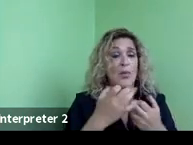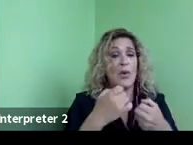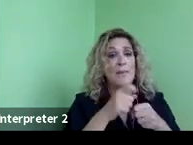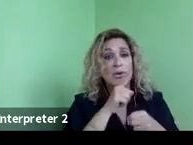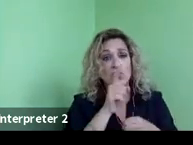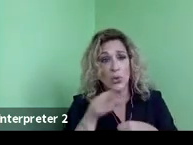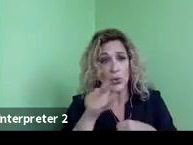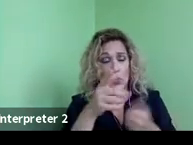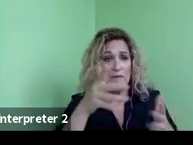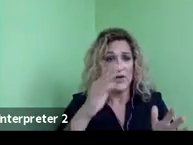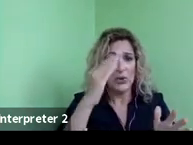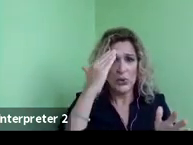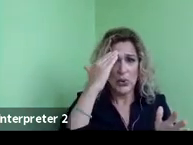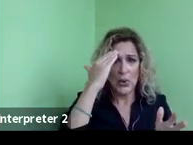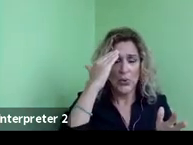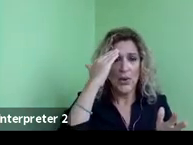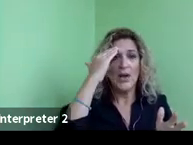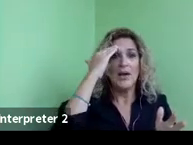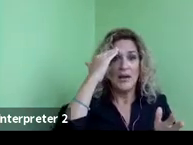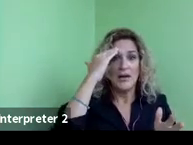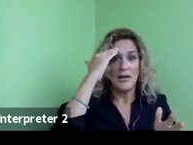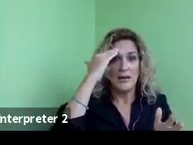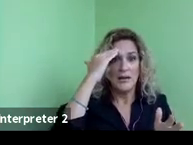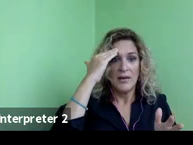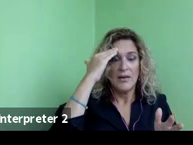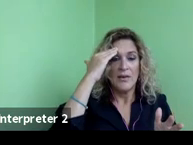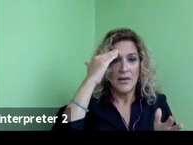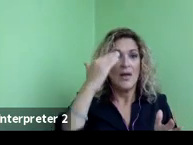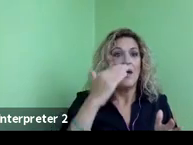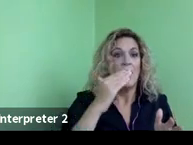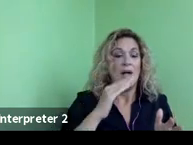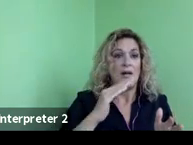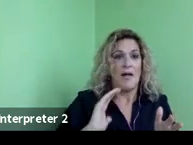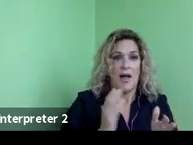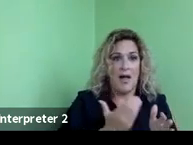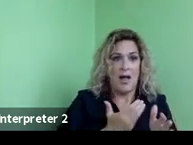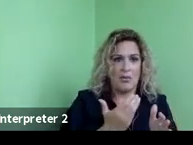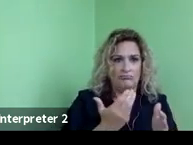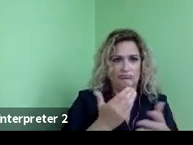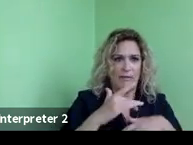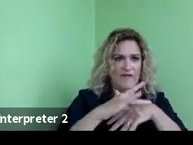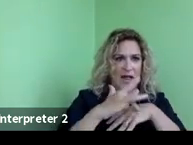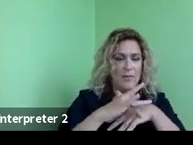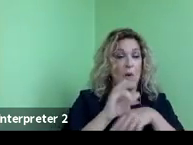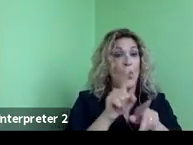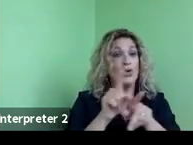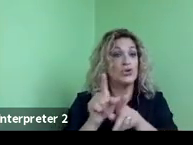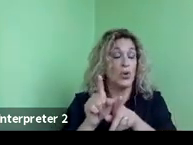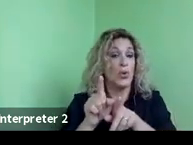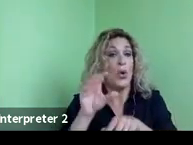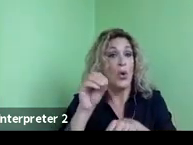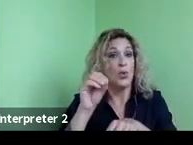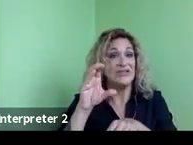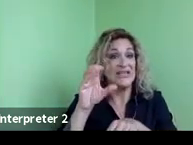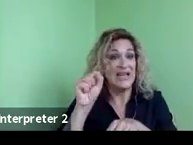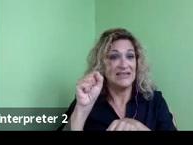know that our lines are open, as well as OCFS, to hear feedback about